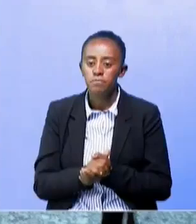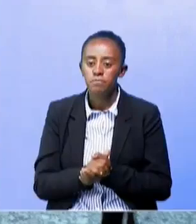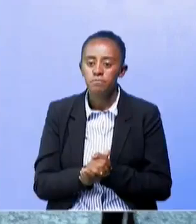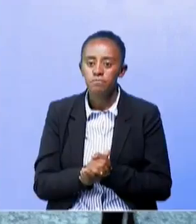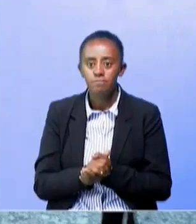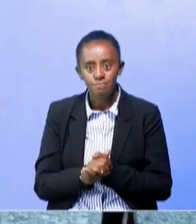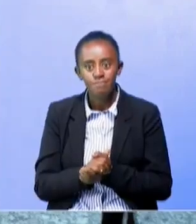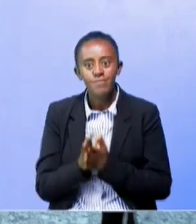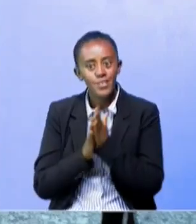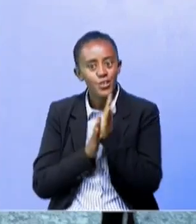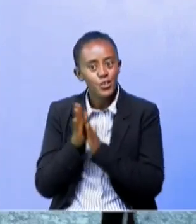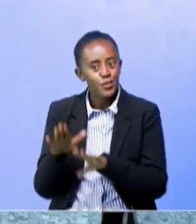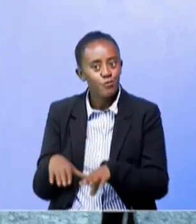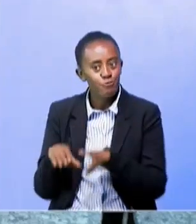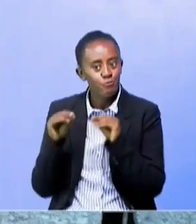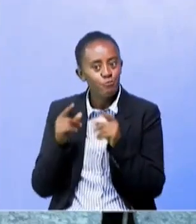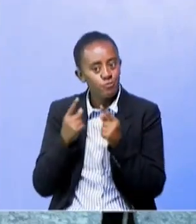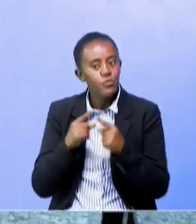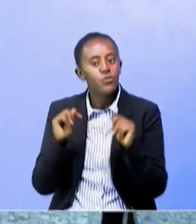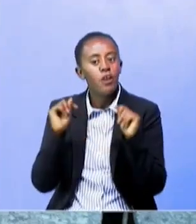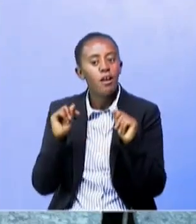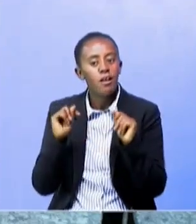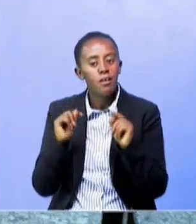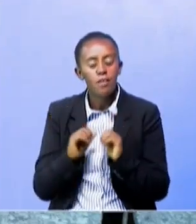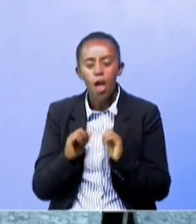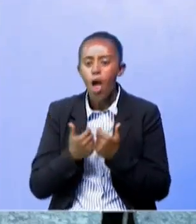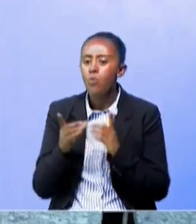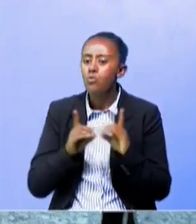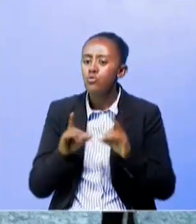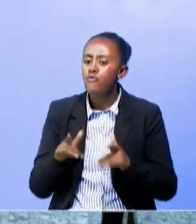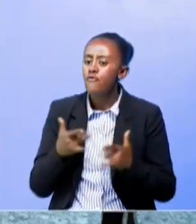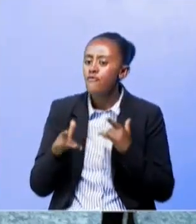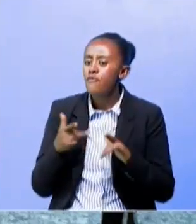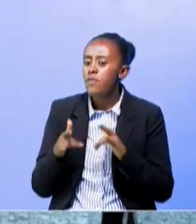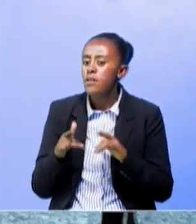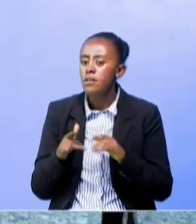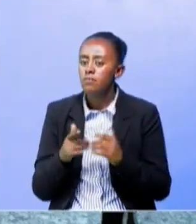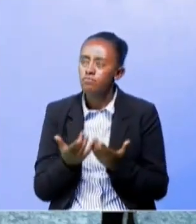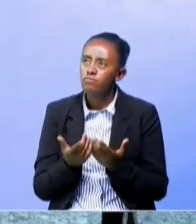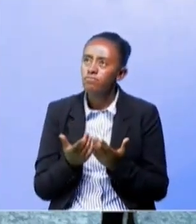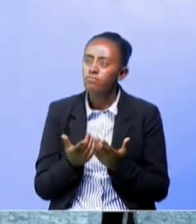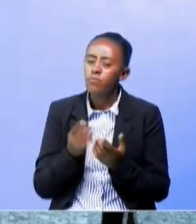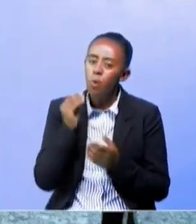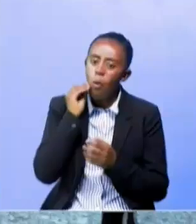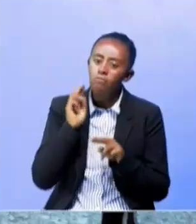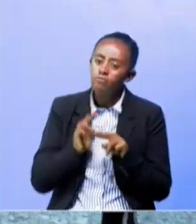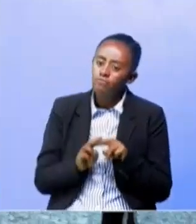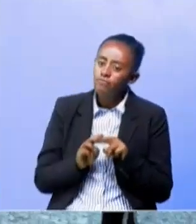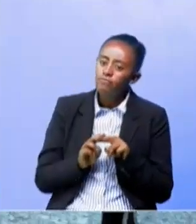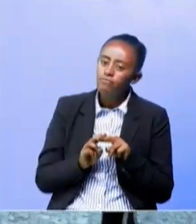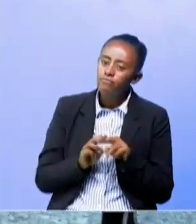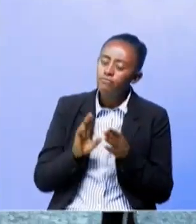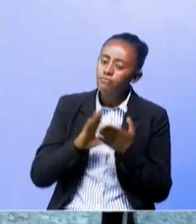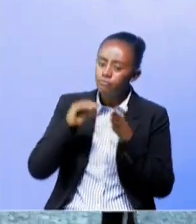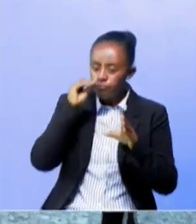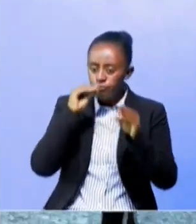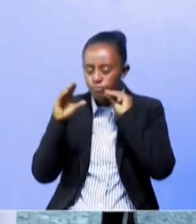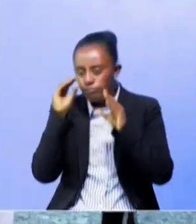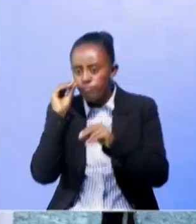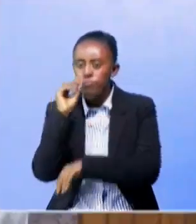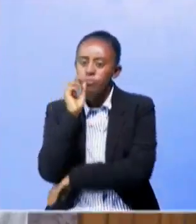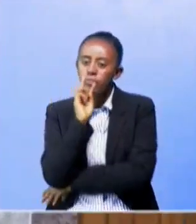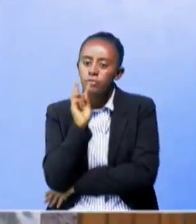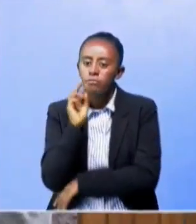Interesting, students. Try. How do you feel about while you are attending, sitting at home, and learning and getting this